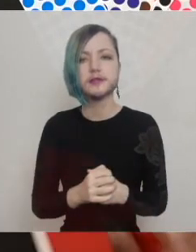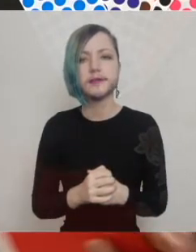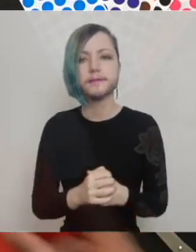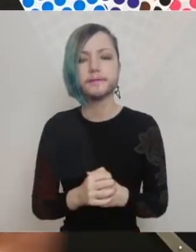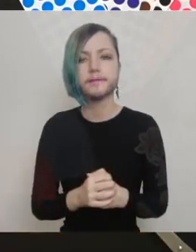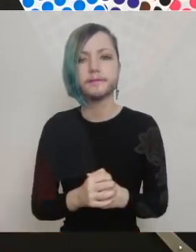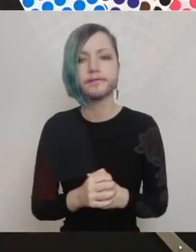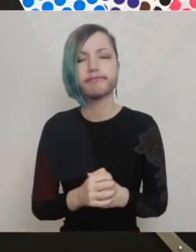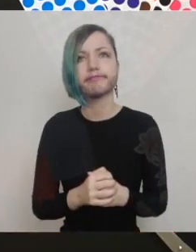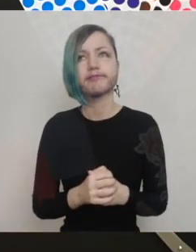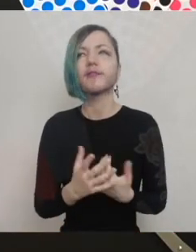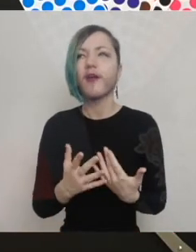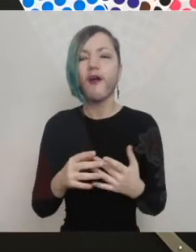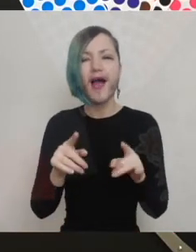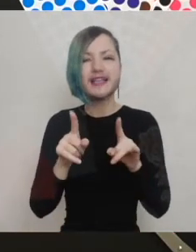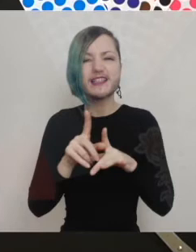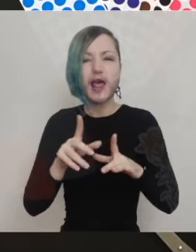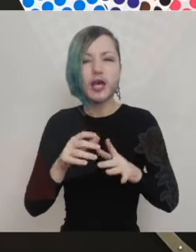of being quite fiery.